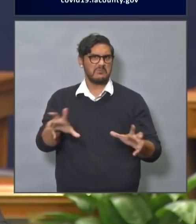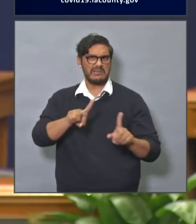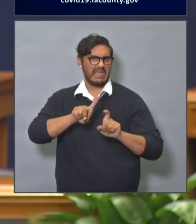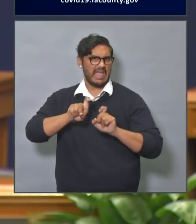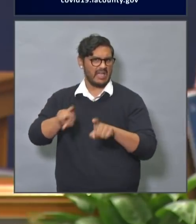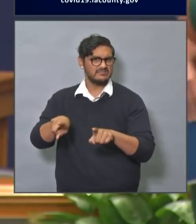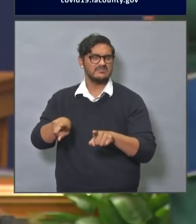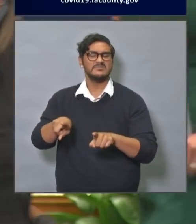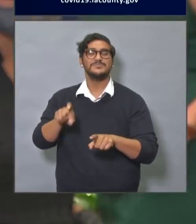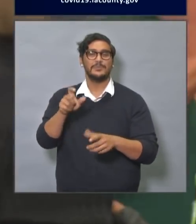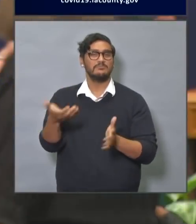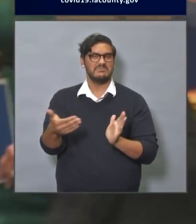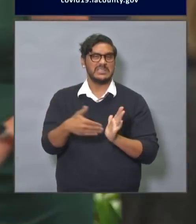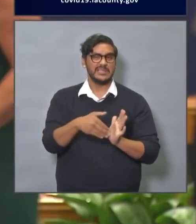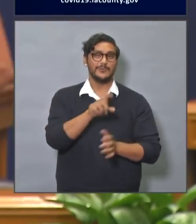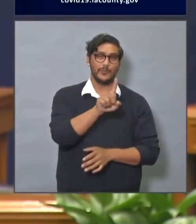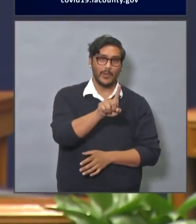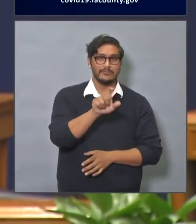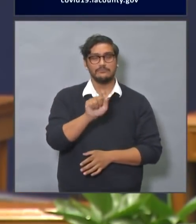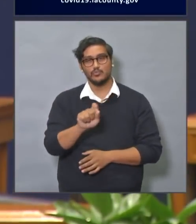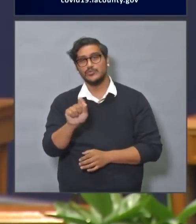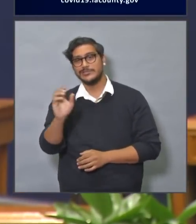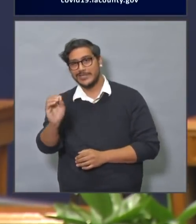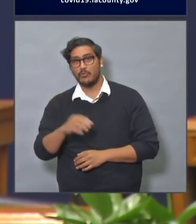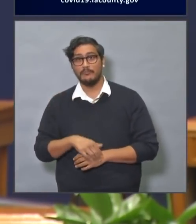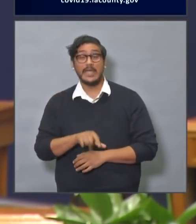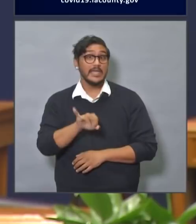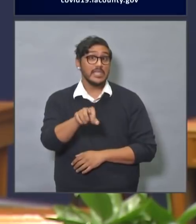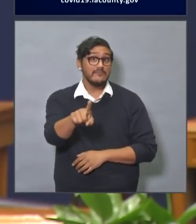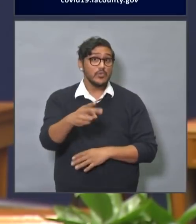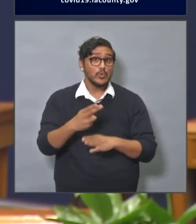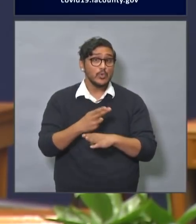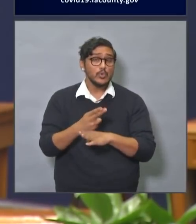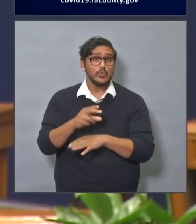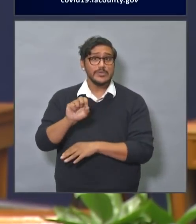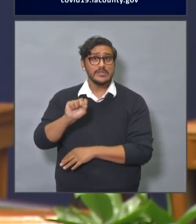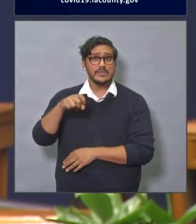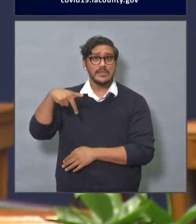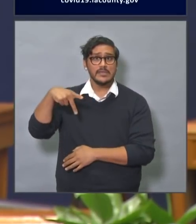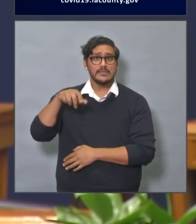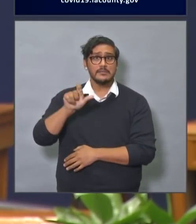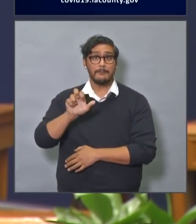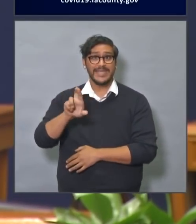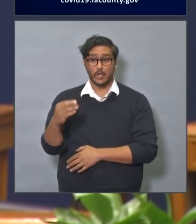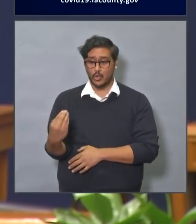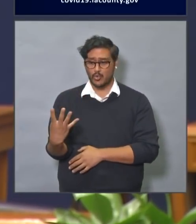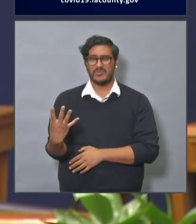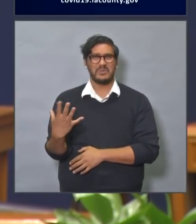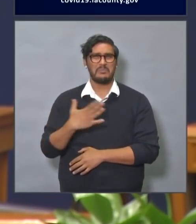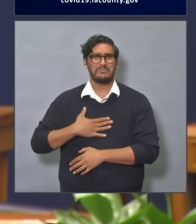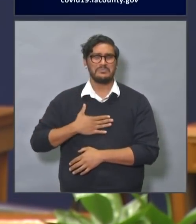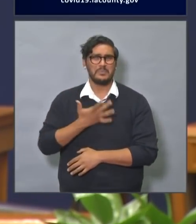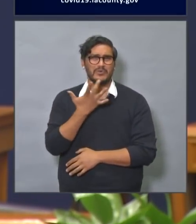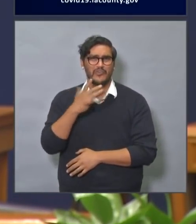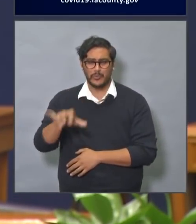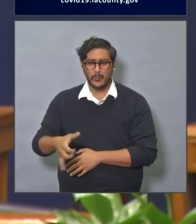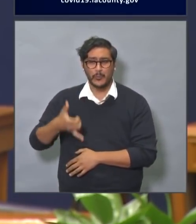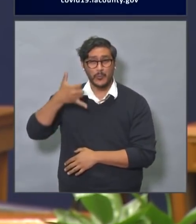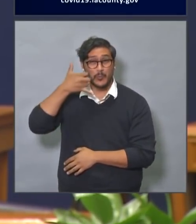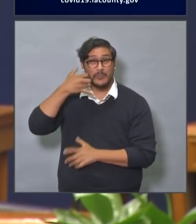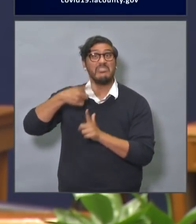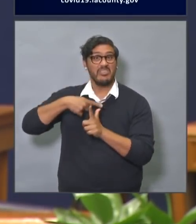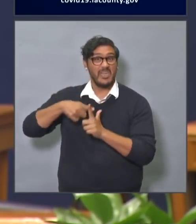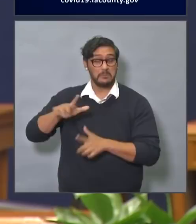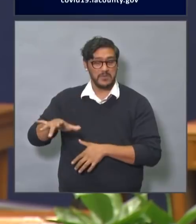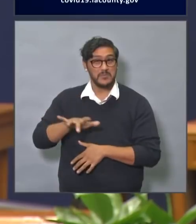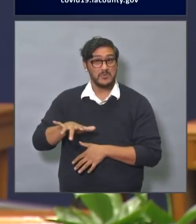1 and 0 command. If you are using a speakerphone, we ask that you please pick up the handset before pressing the numbers. Once again, if you have a